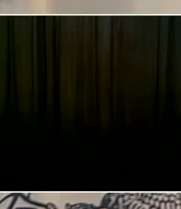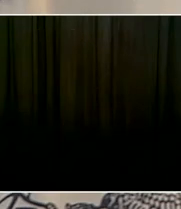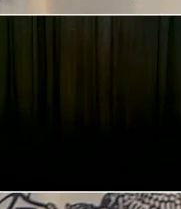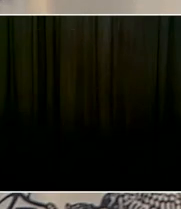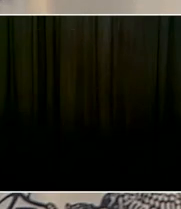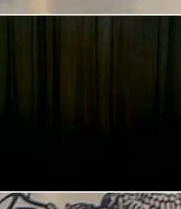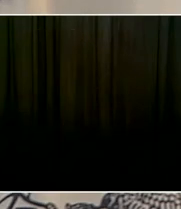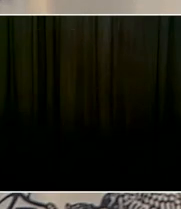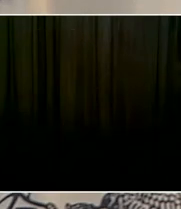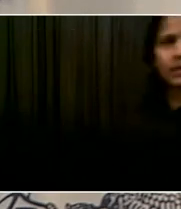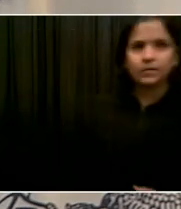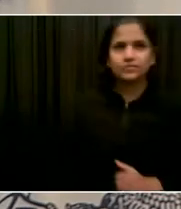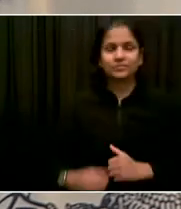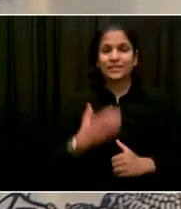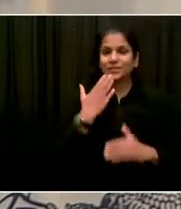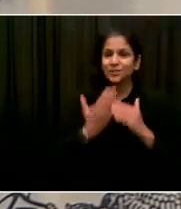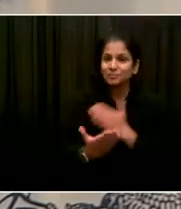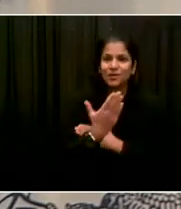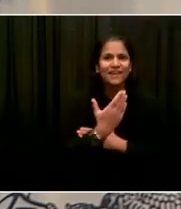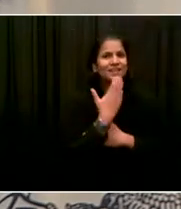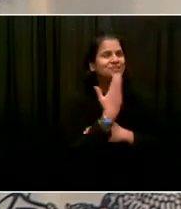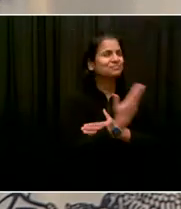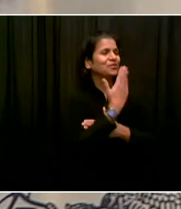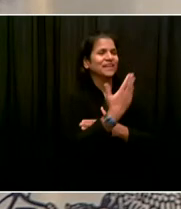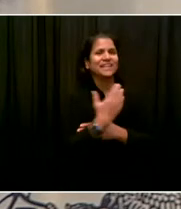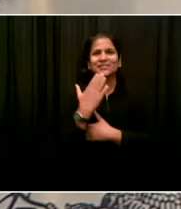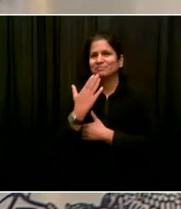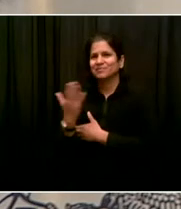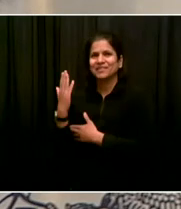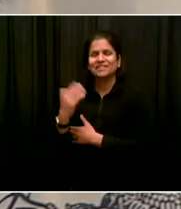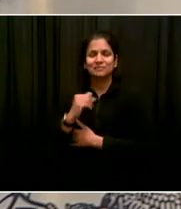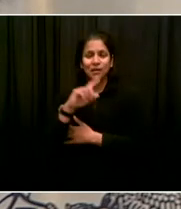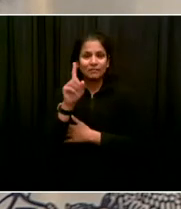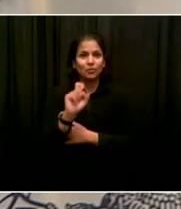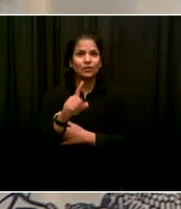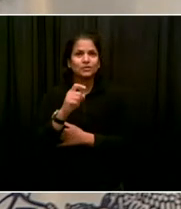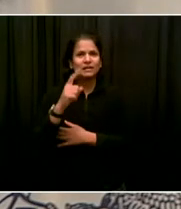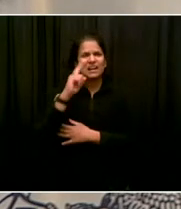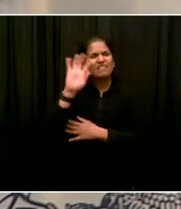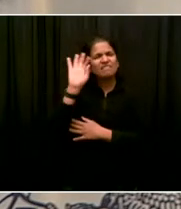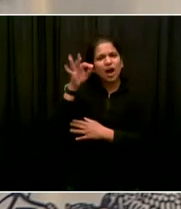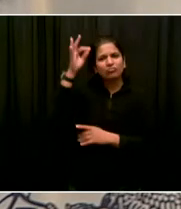point where those federal testing sites might be and what kind of scale they might be?